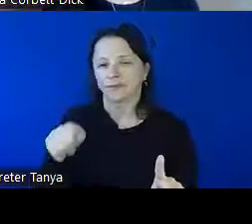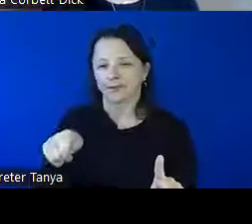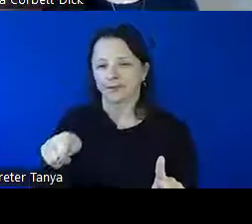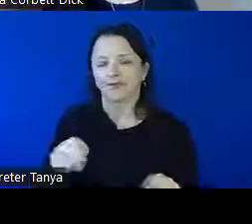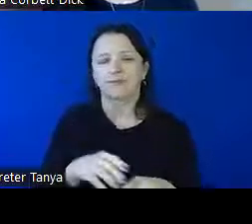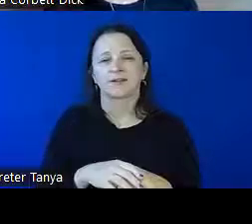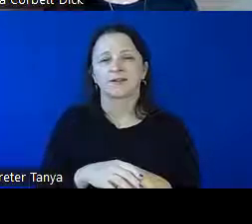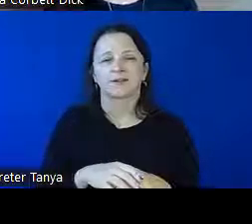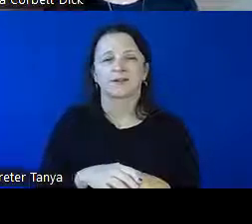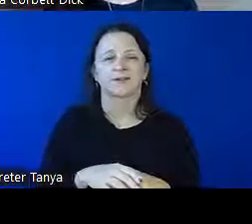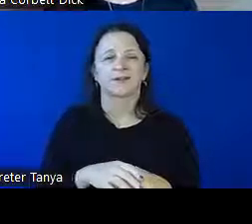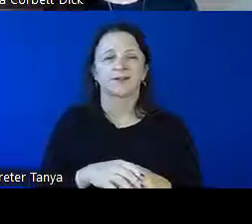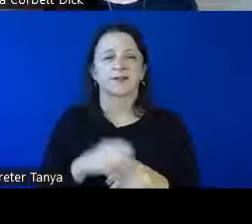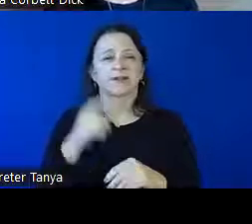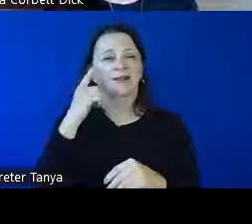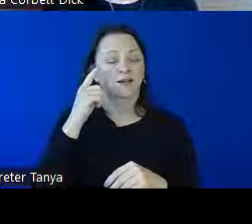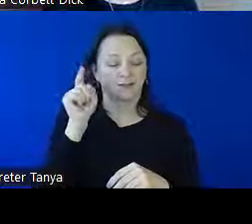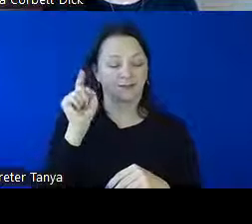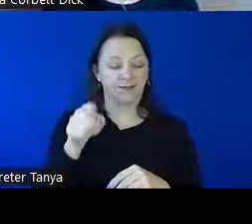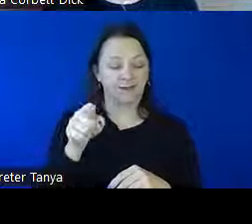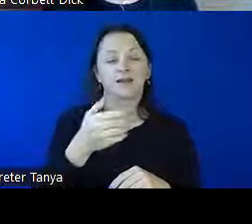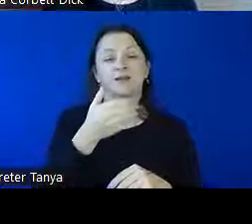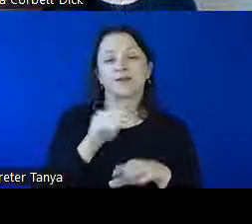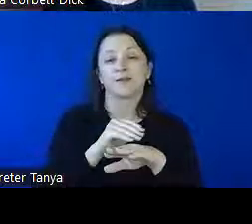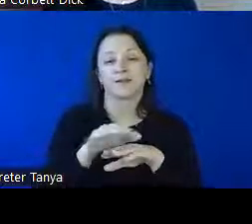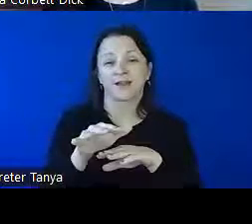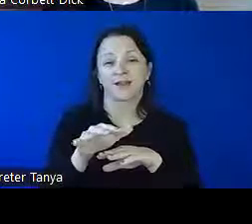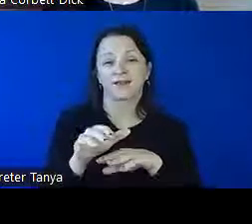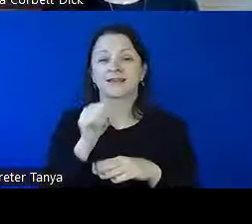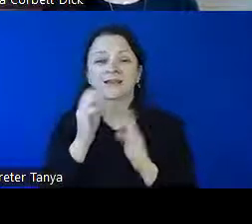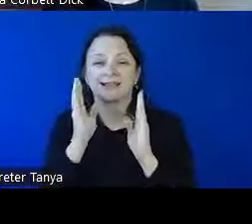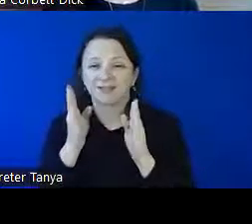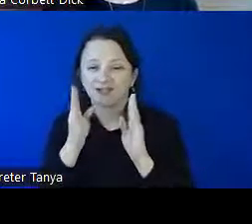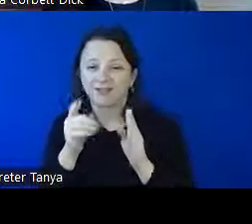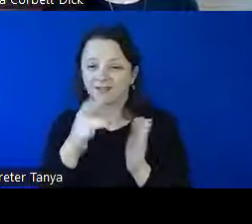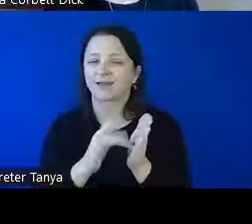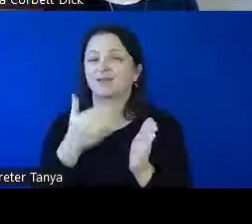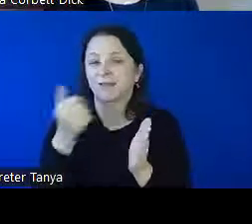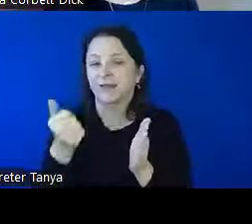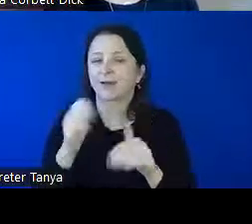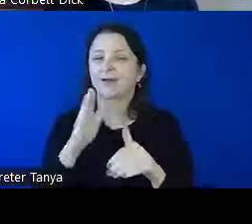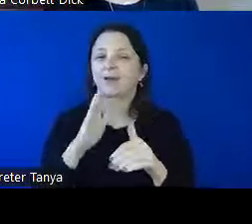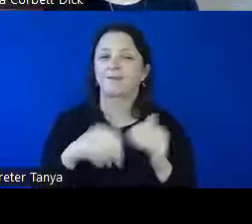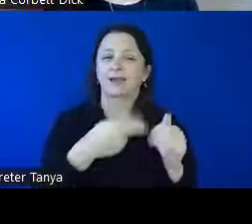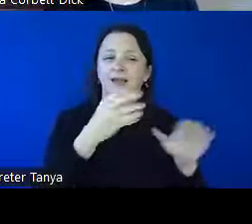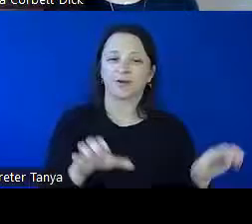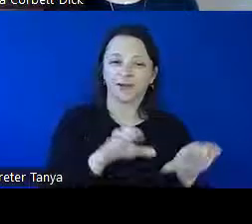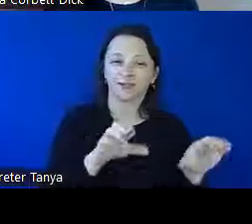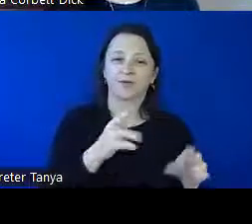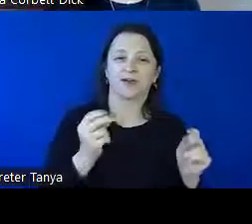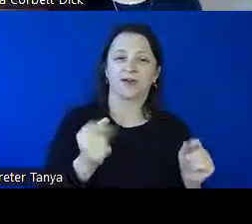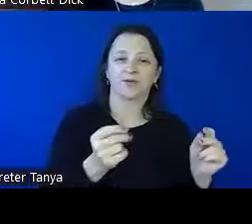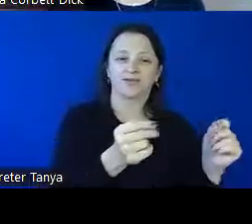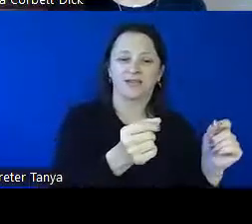that atomoxetine may have a better effect on inattention than hyperactivity or impulsivity,